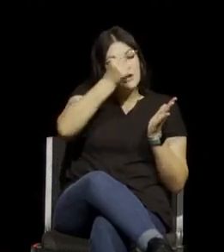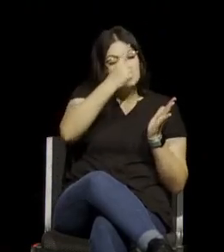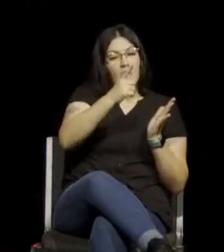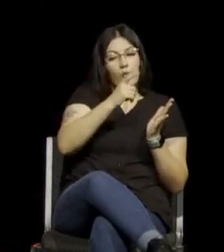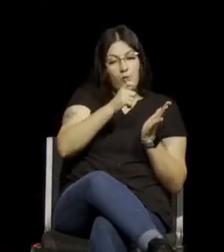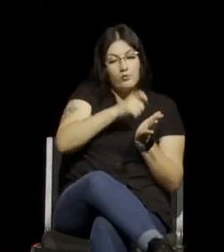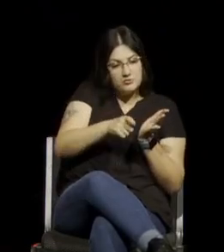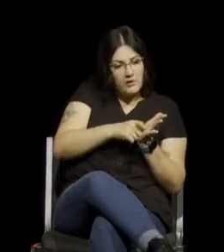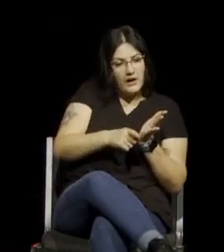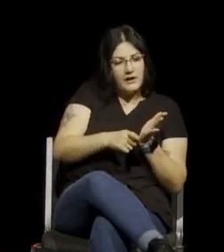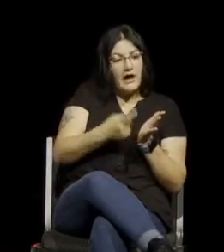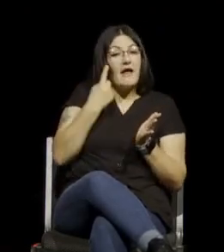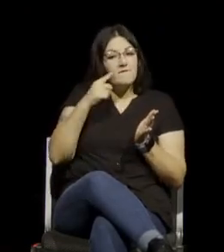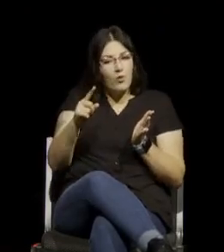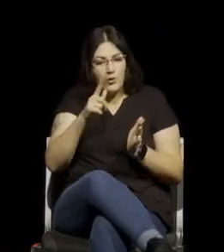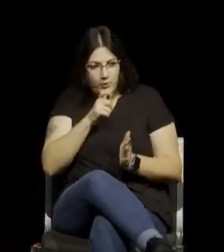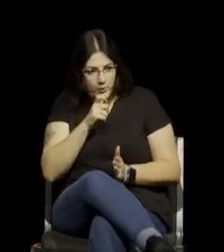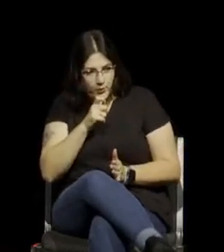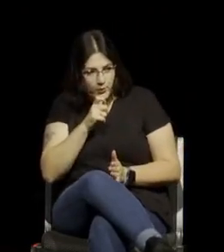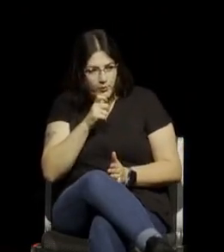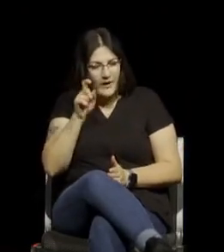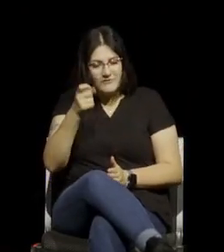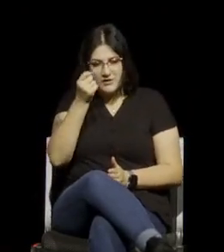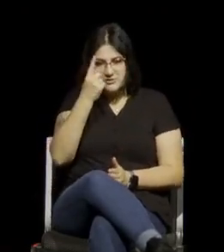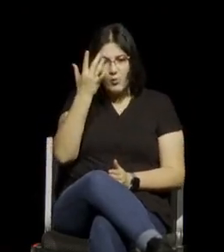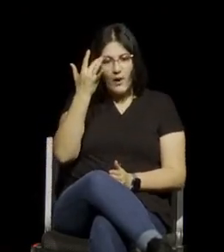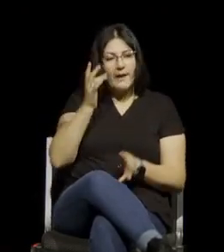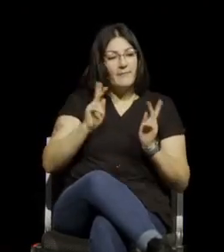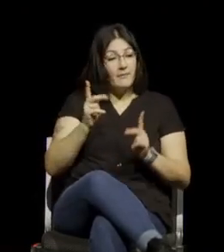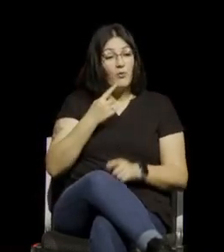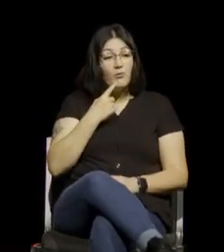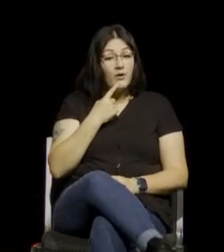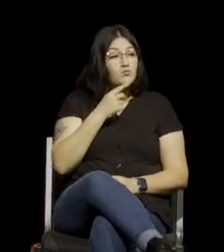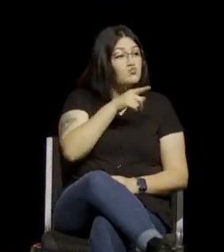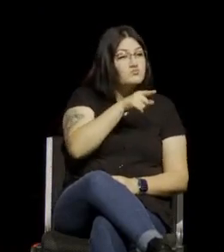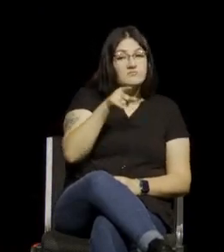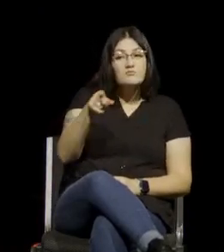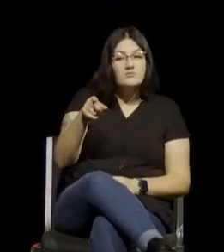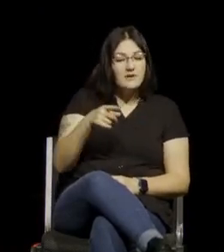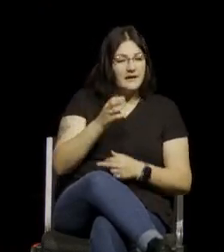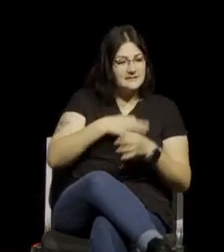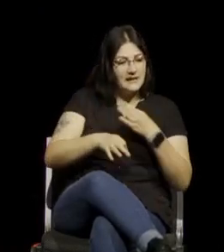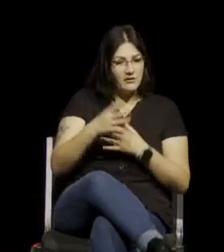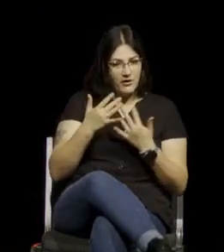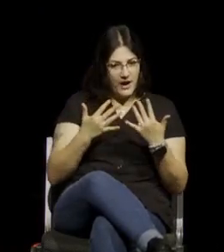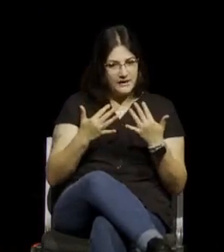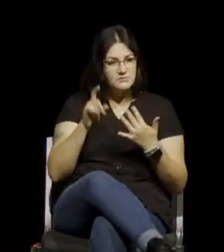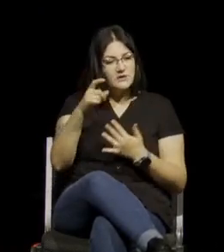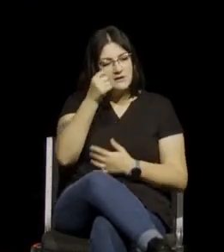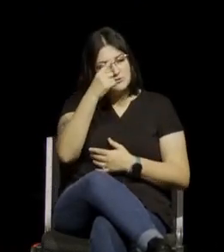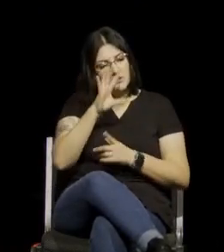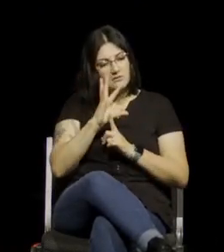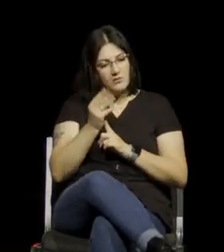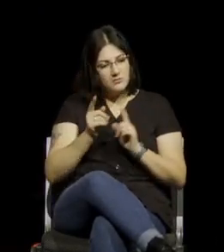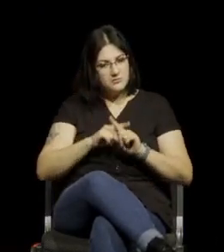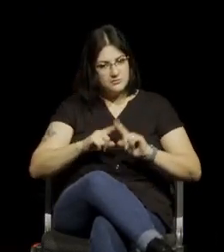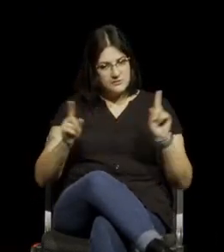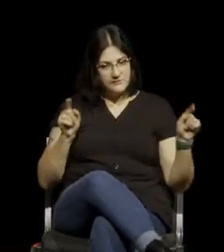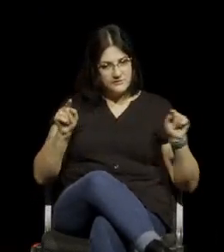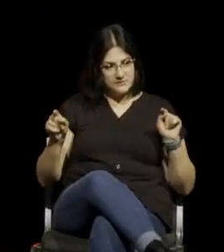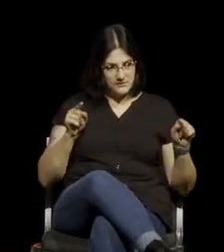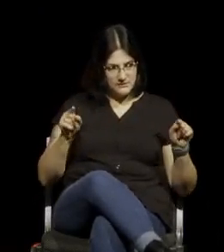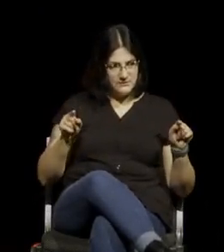understand ultimately why some people point with their lips instead of their fingers. We need to understand